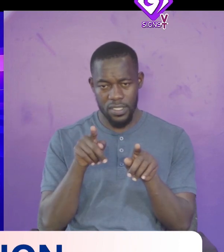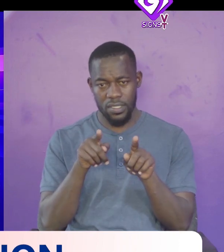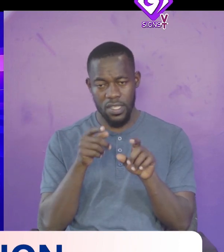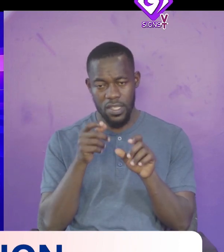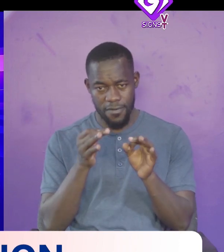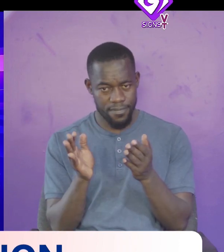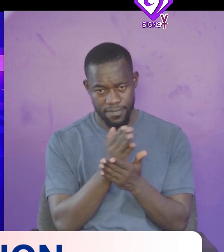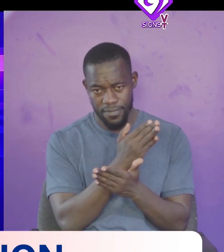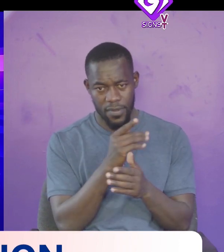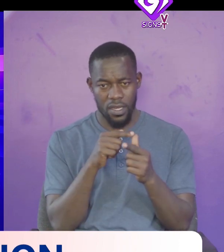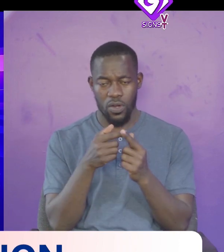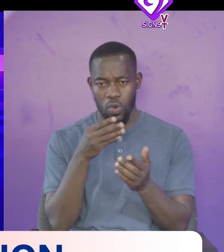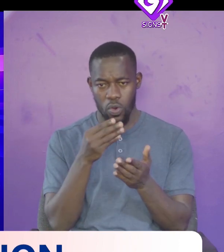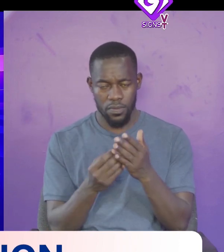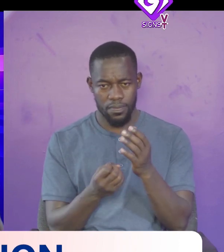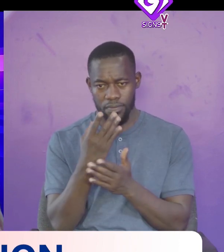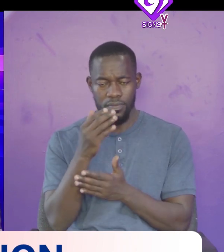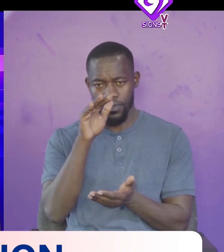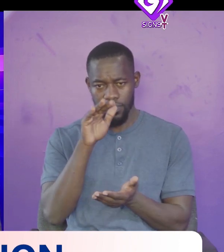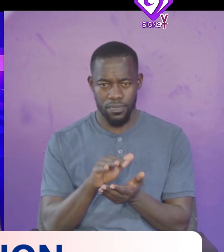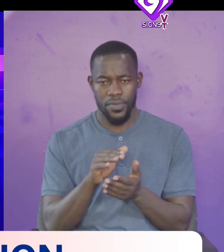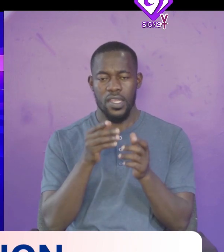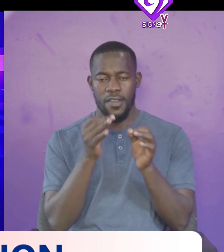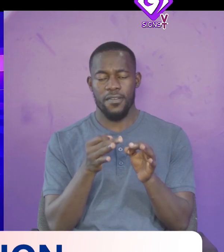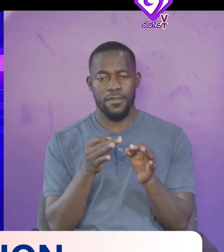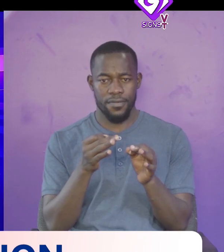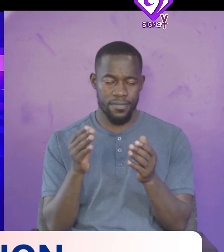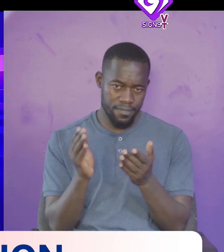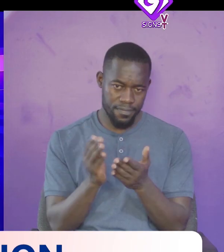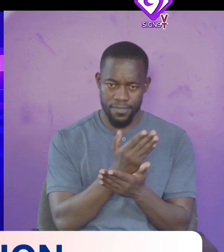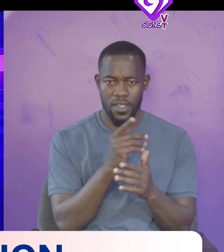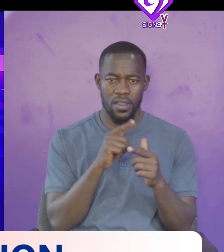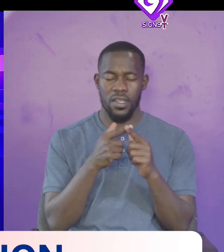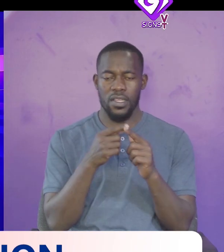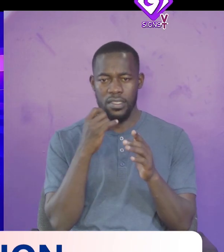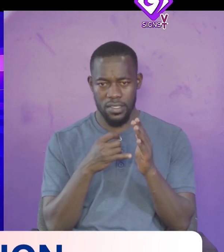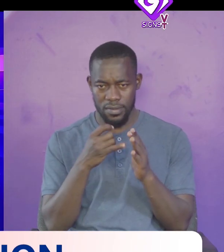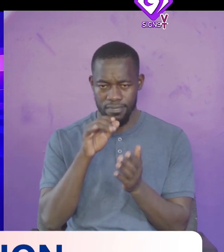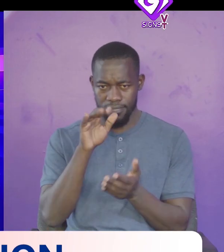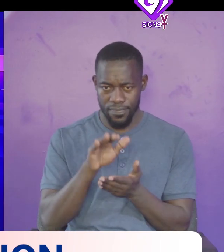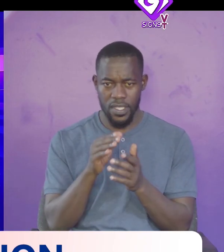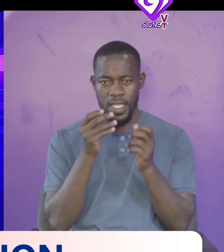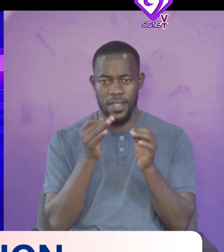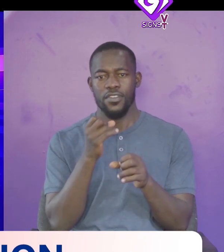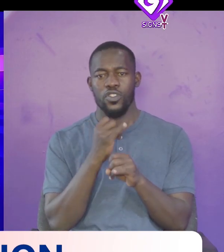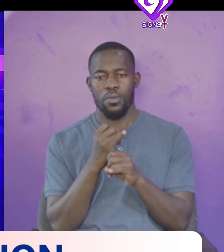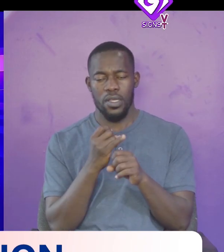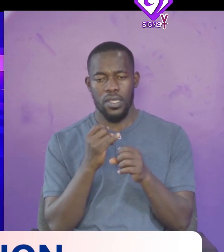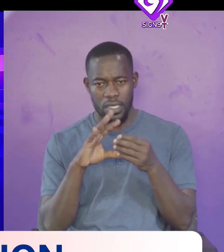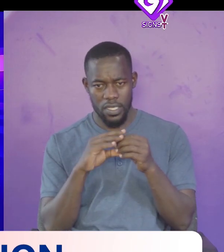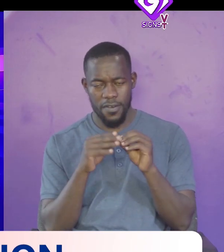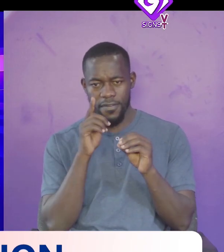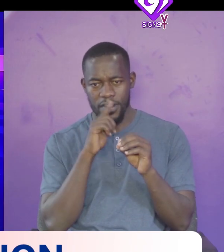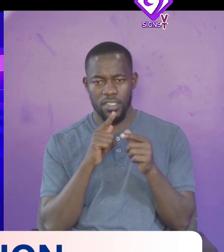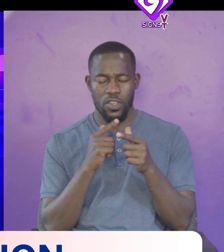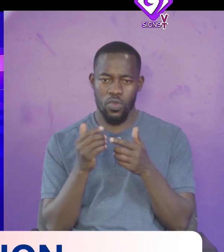Okay. Once it goes down, industries come up. Once industries come up, jobs are going to be created. Once jobs are created, you collect